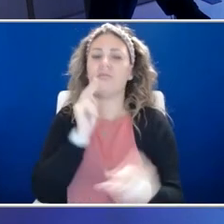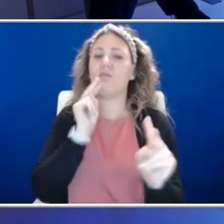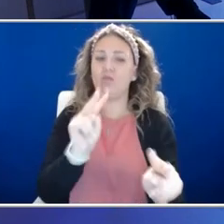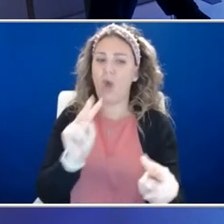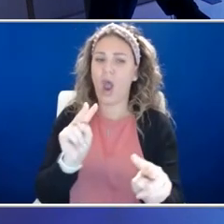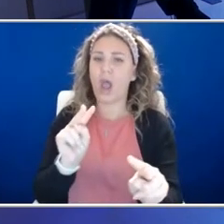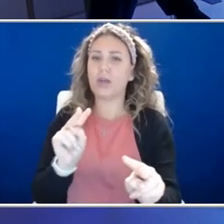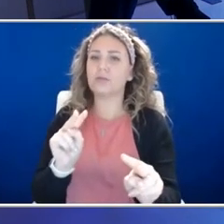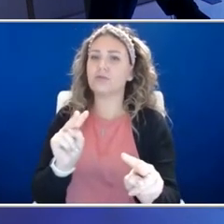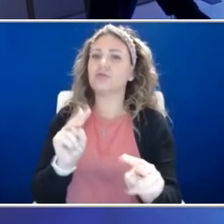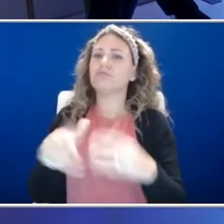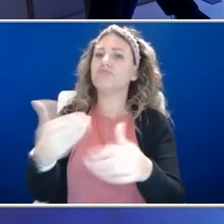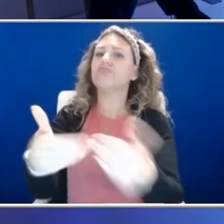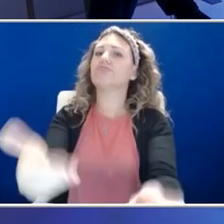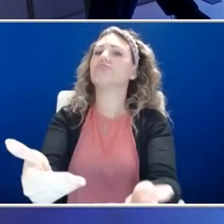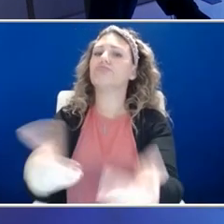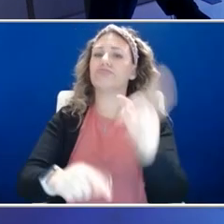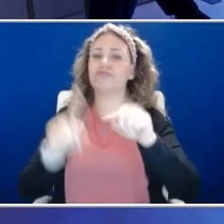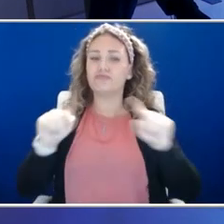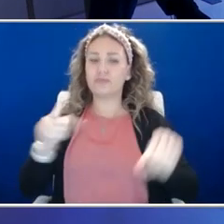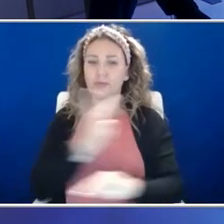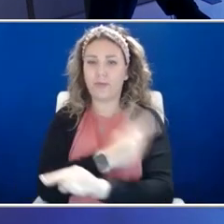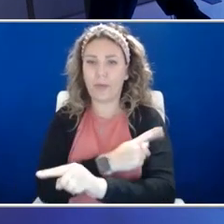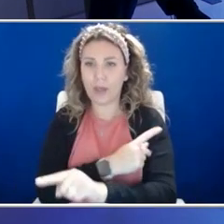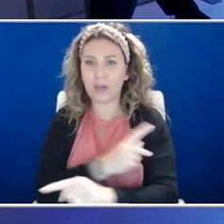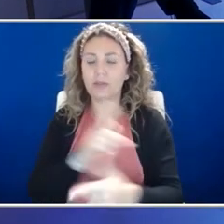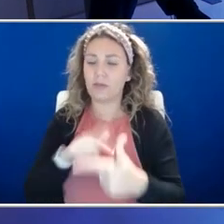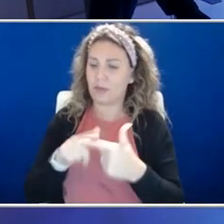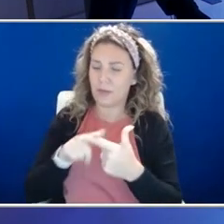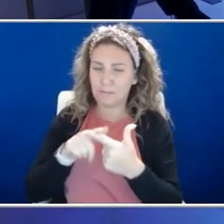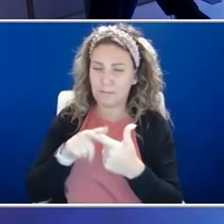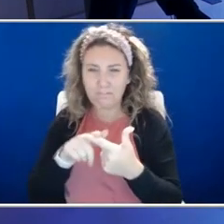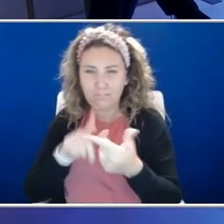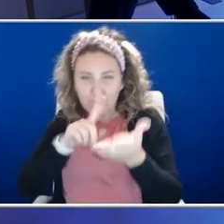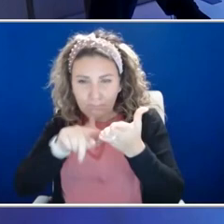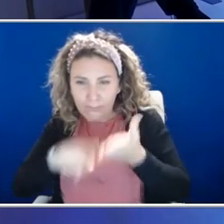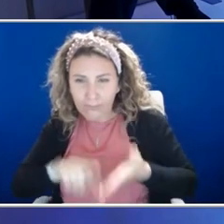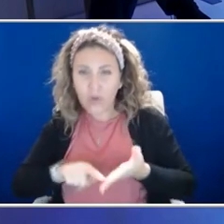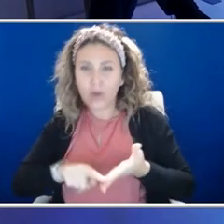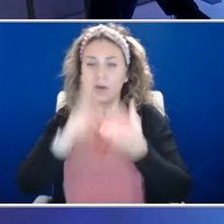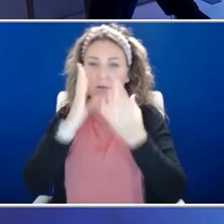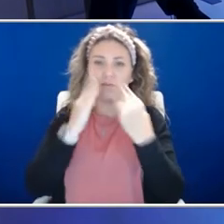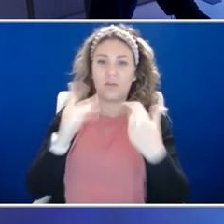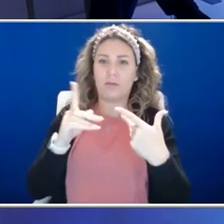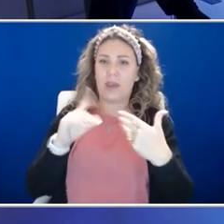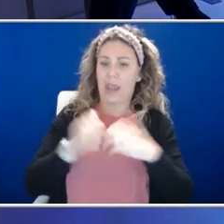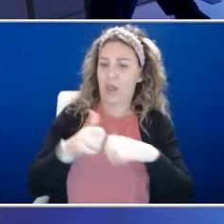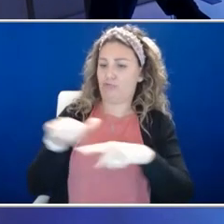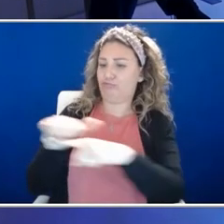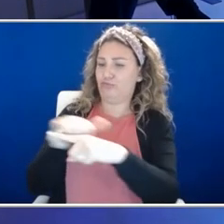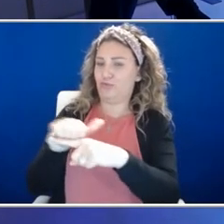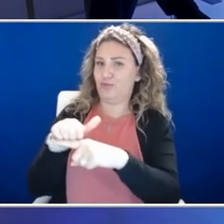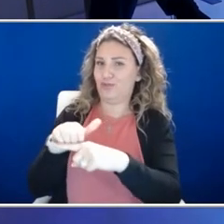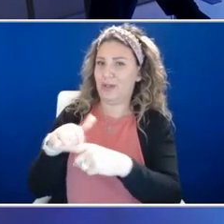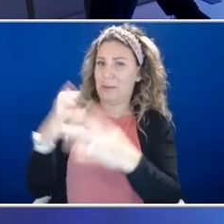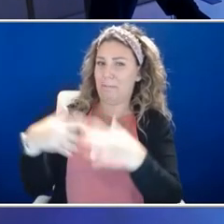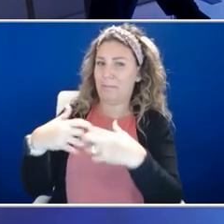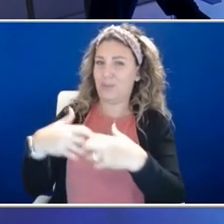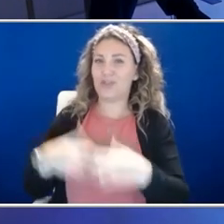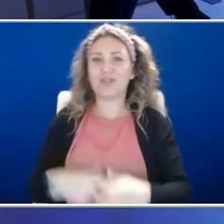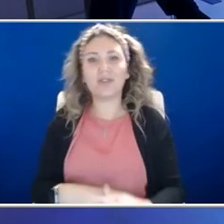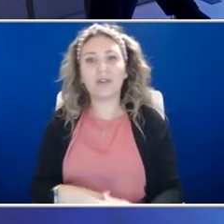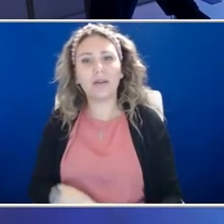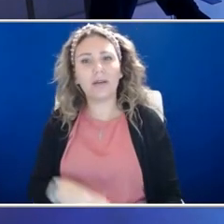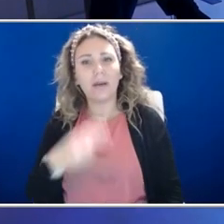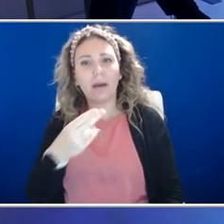different patients over different times, and you're trying to look for information that trains the machine on how to think. Yes. Okay, Harper, do you think I'm